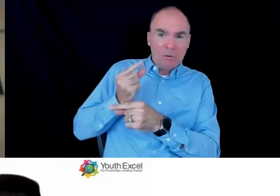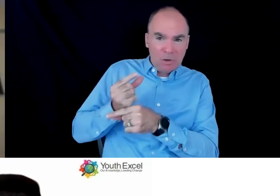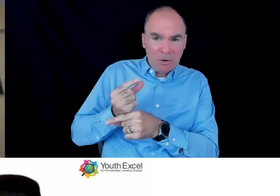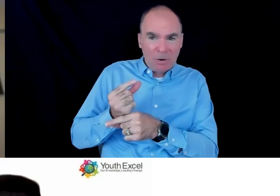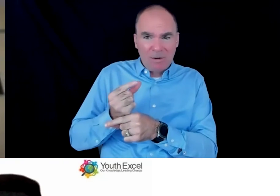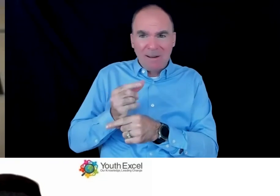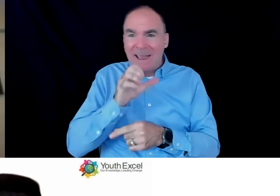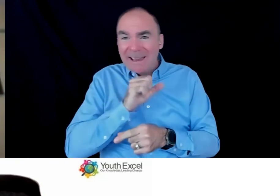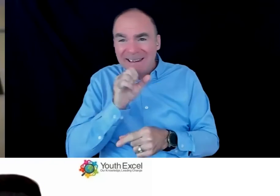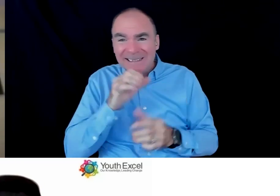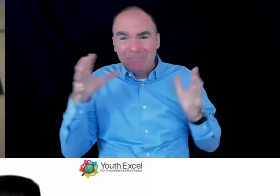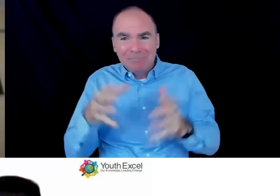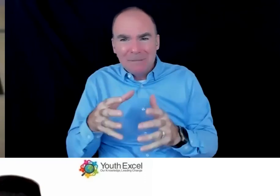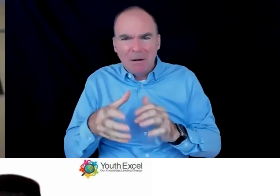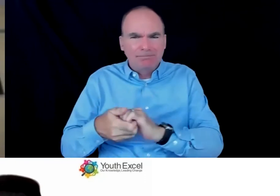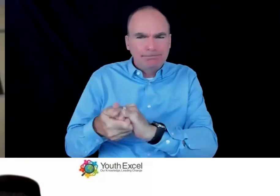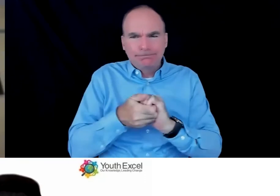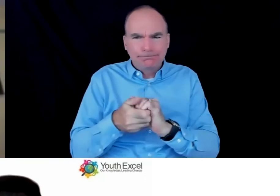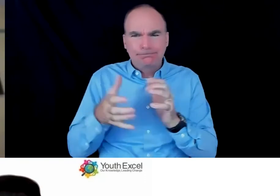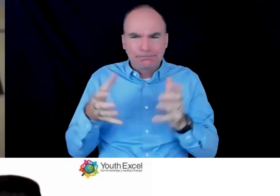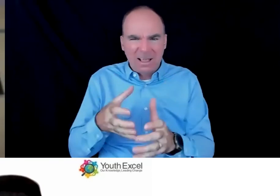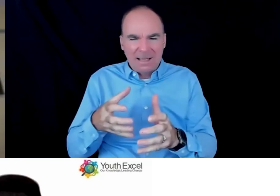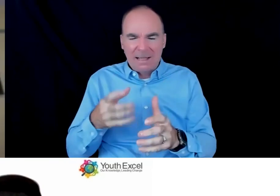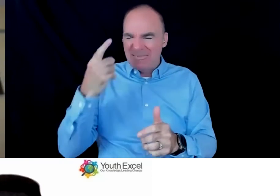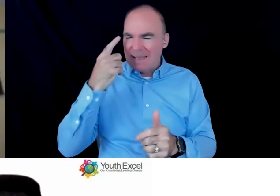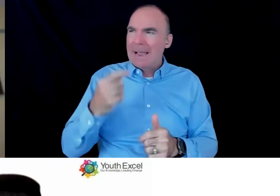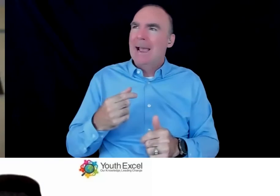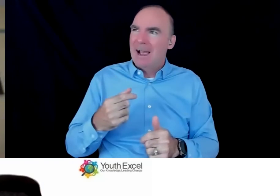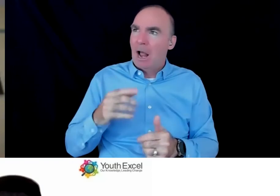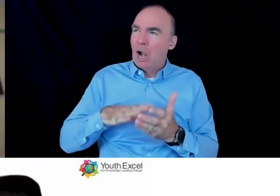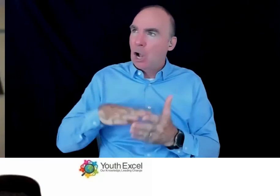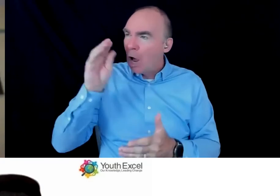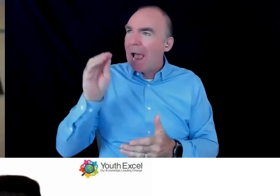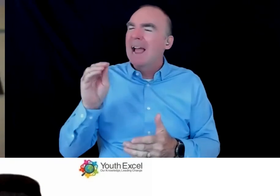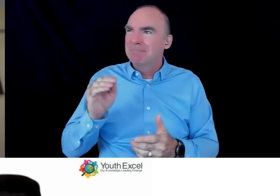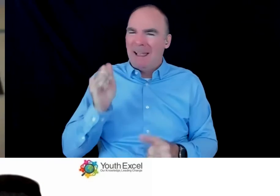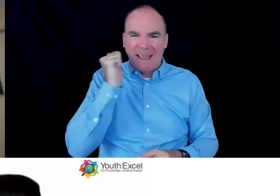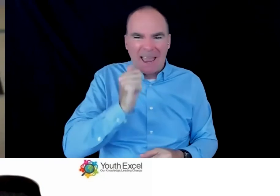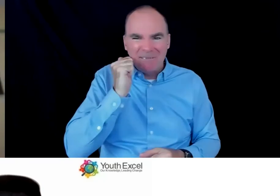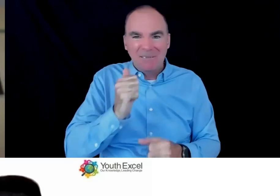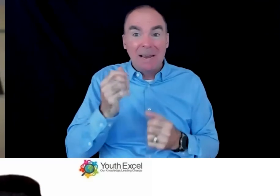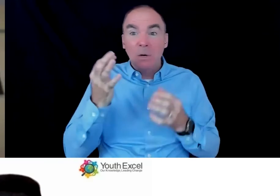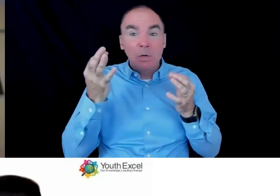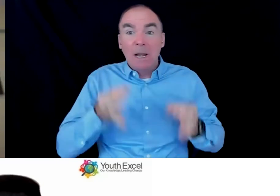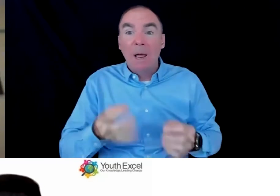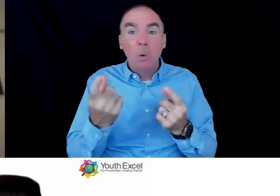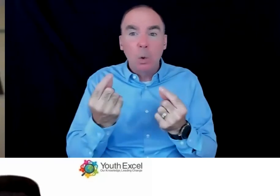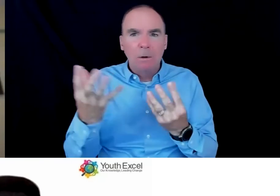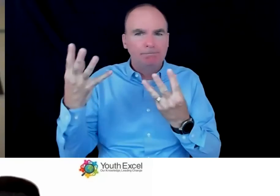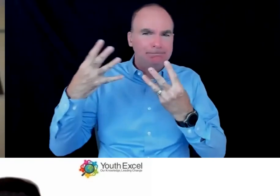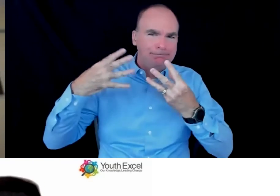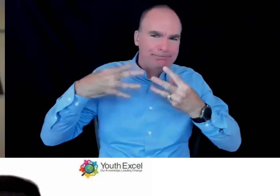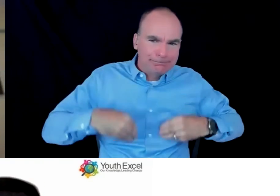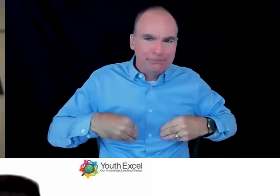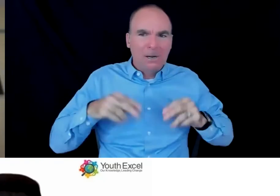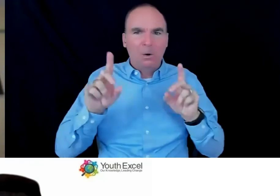of what we've learned today into context. That's my urge to you, and that's my encouragement to you. And as we come to